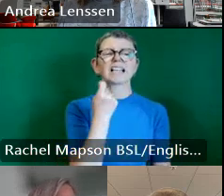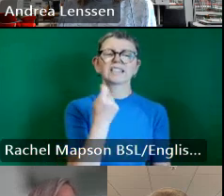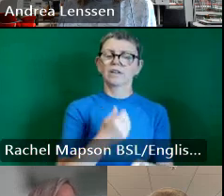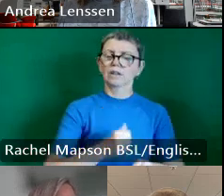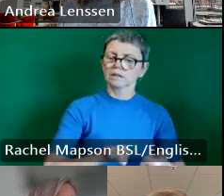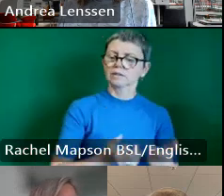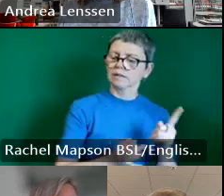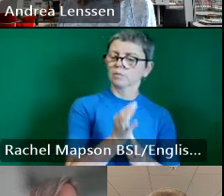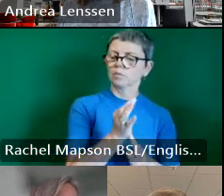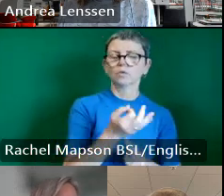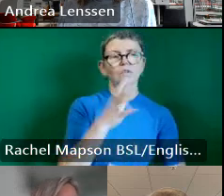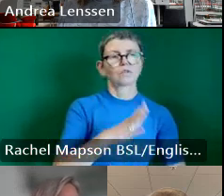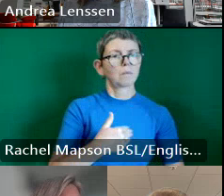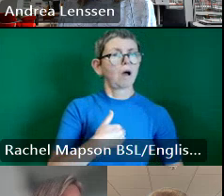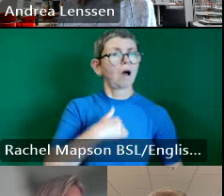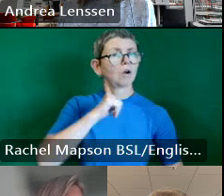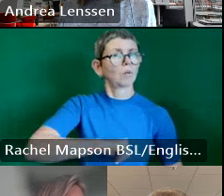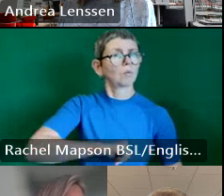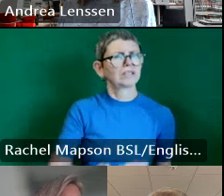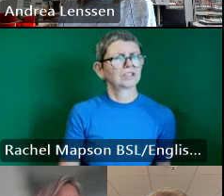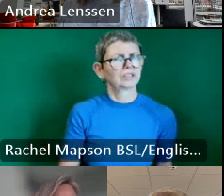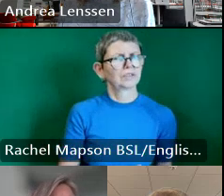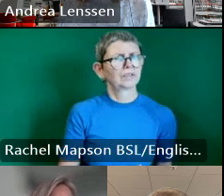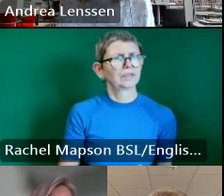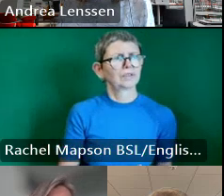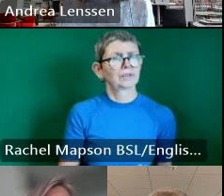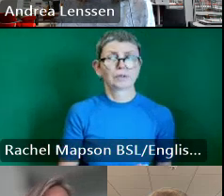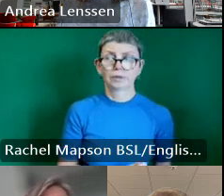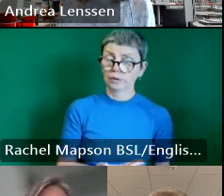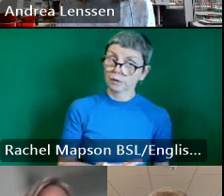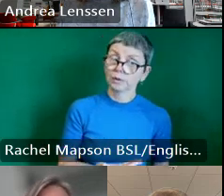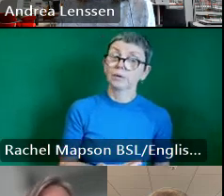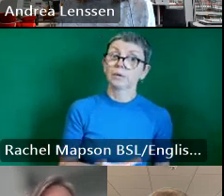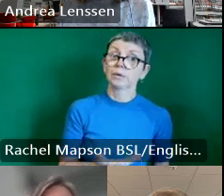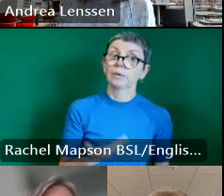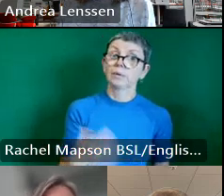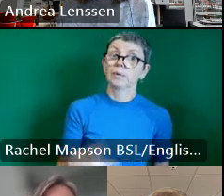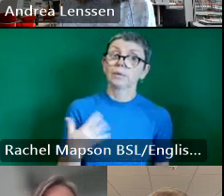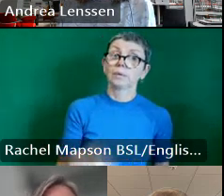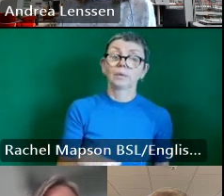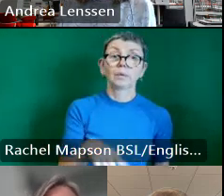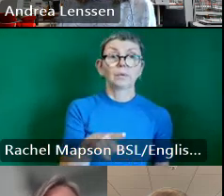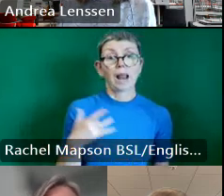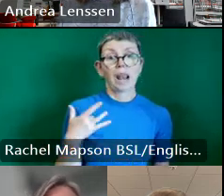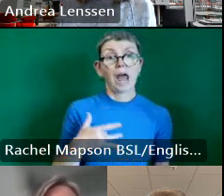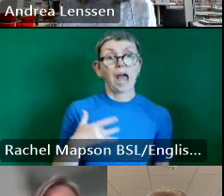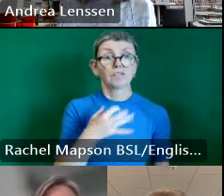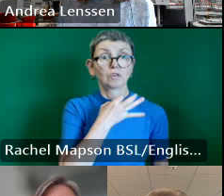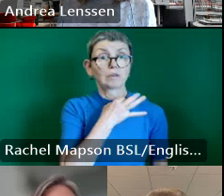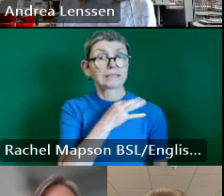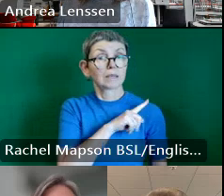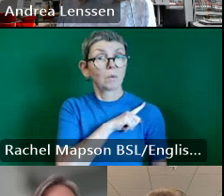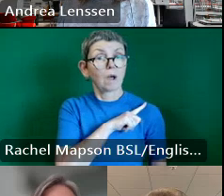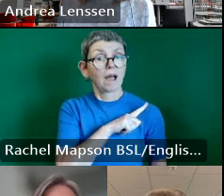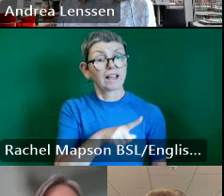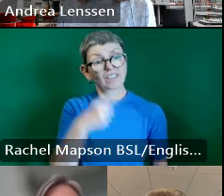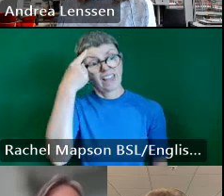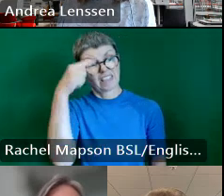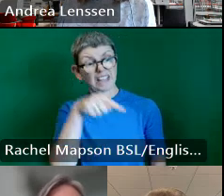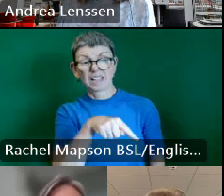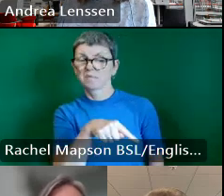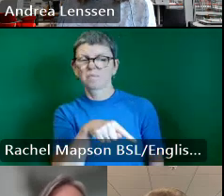cardiac procedures. So if you just think about that, they are putting someone's life at risk because they perceive that they will not